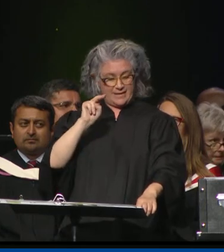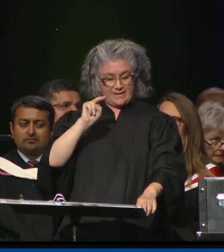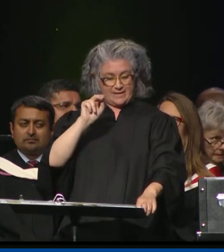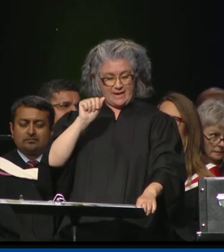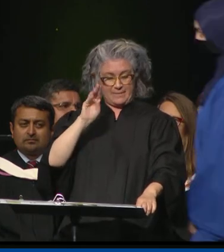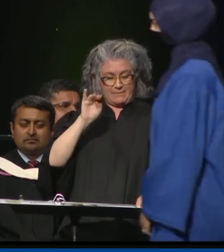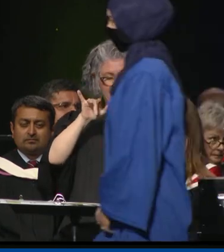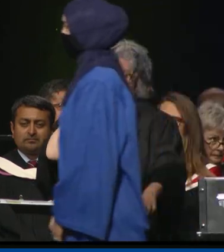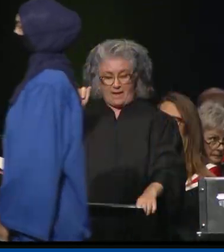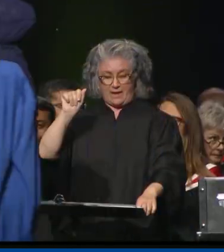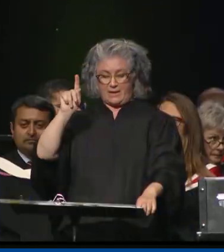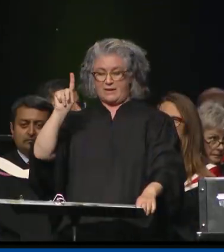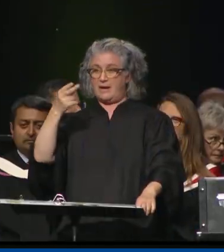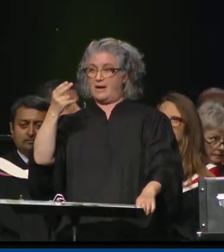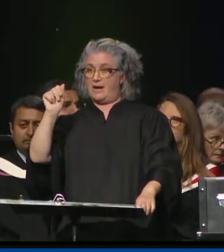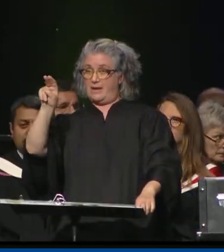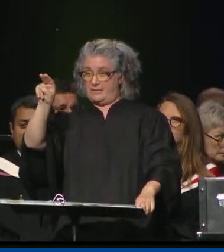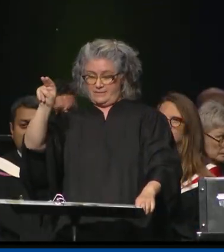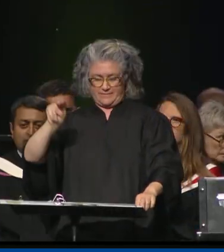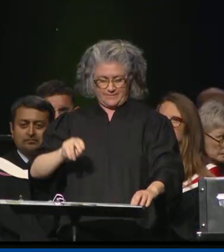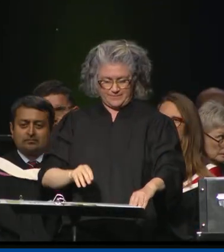Nabila Khan.